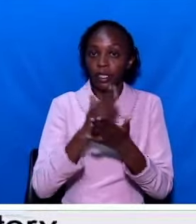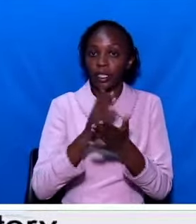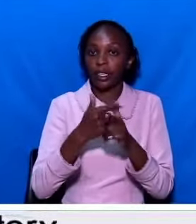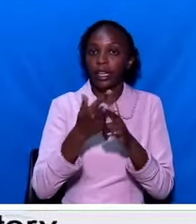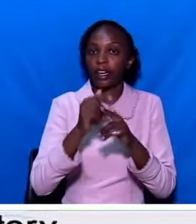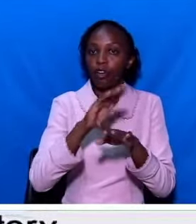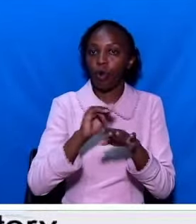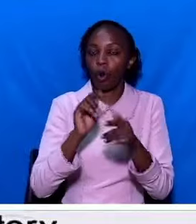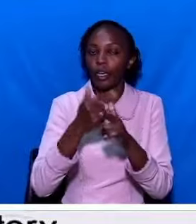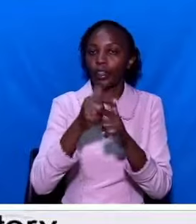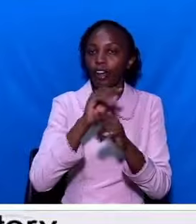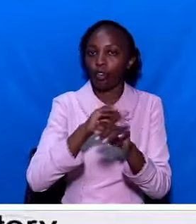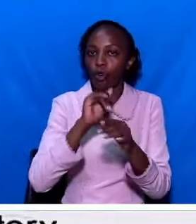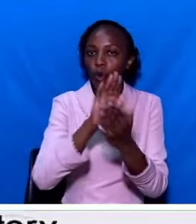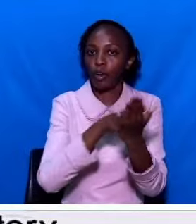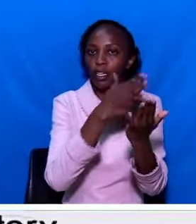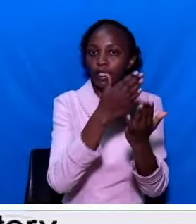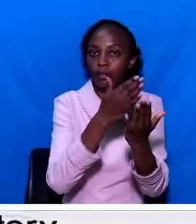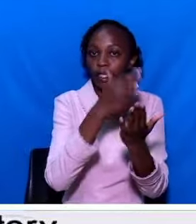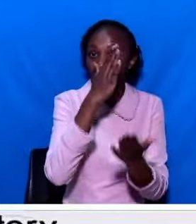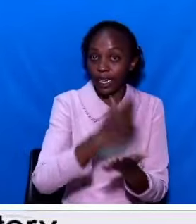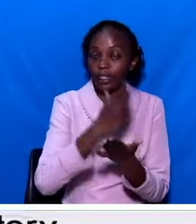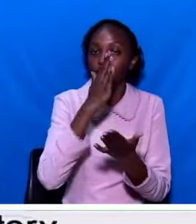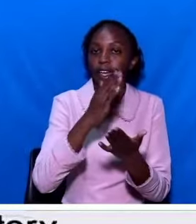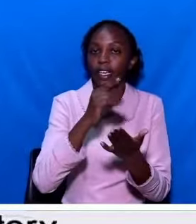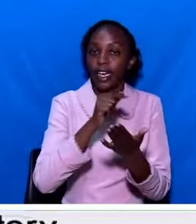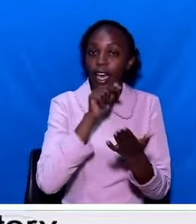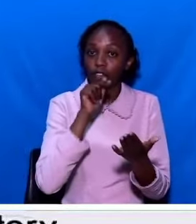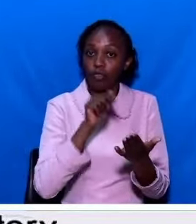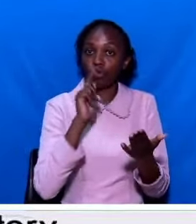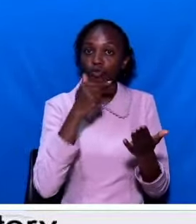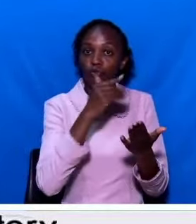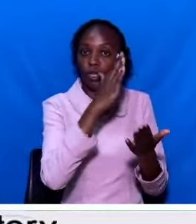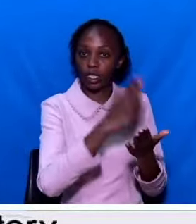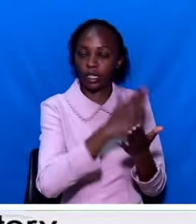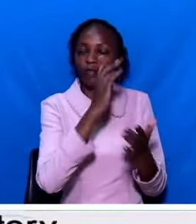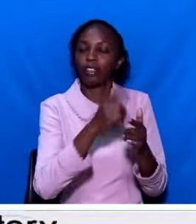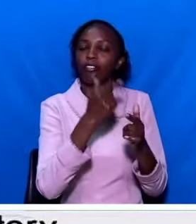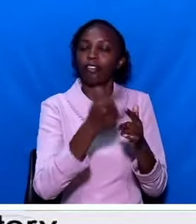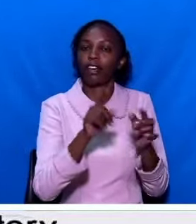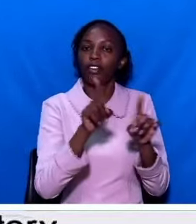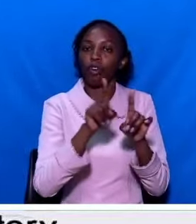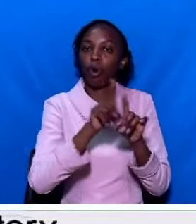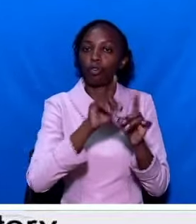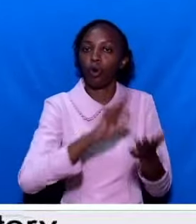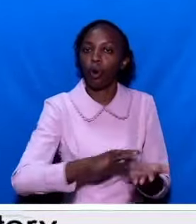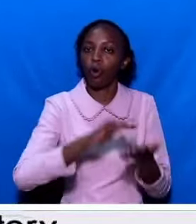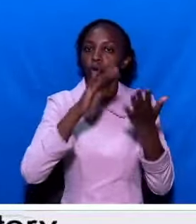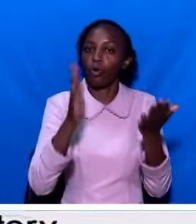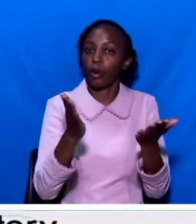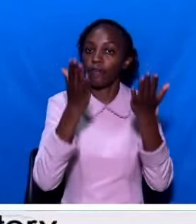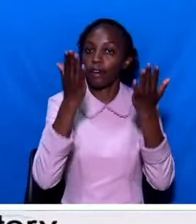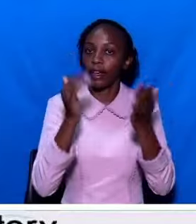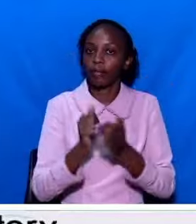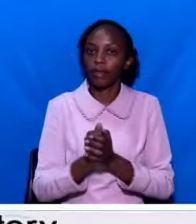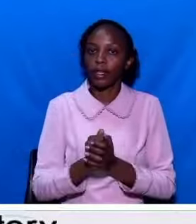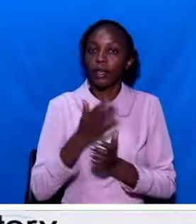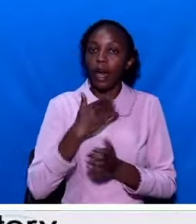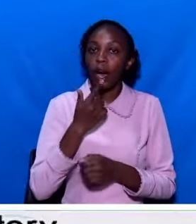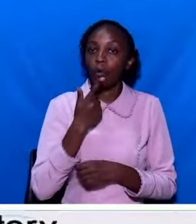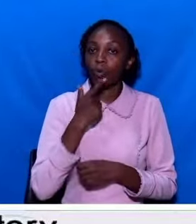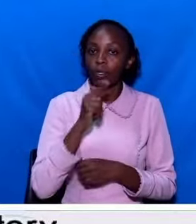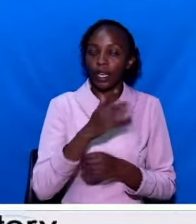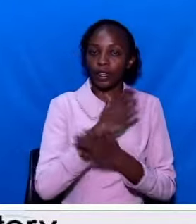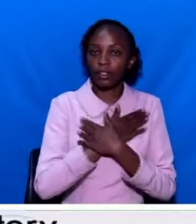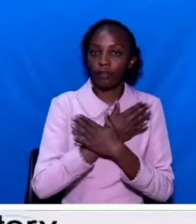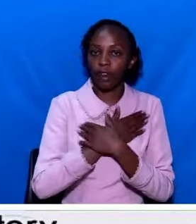also justified. And those that he justified, he also glorified. I want to say this, friends, that